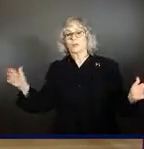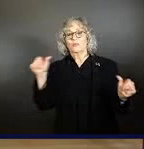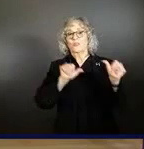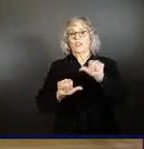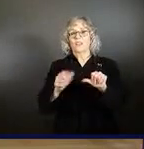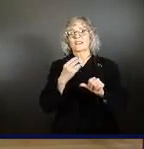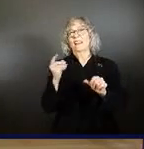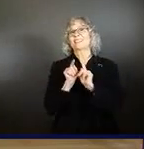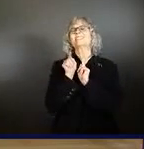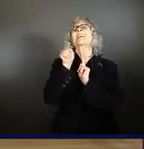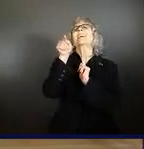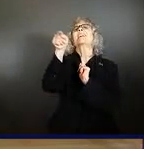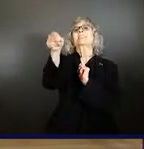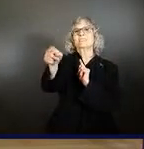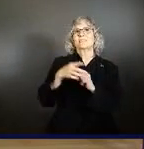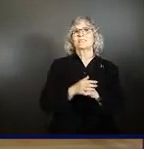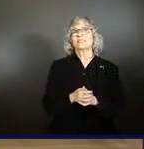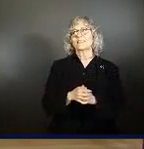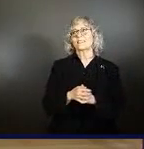And